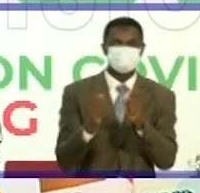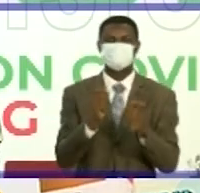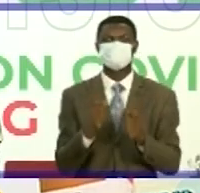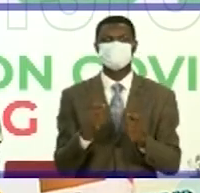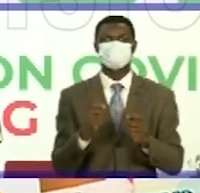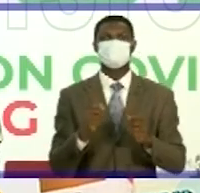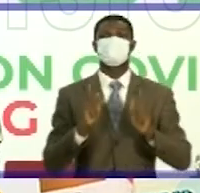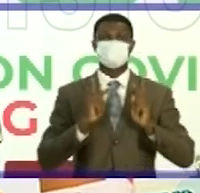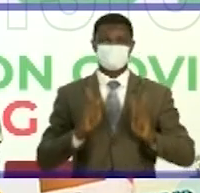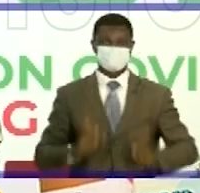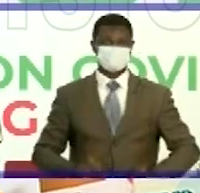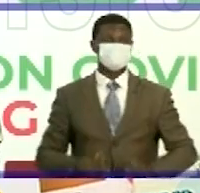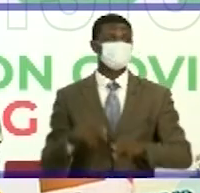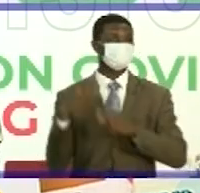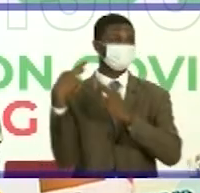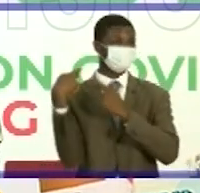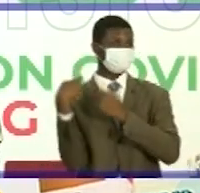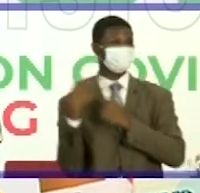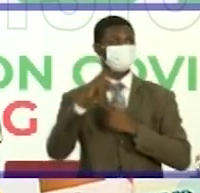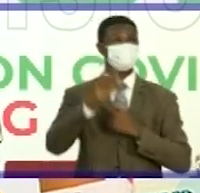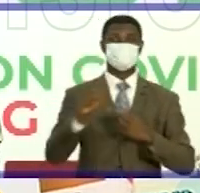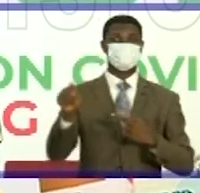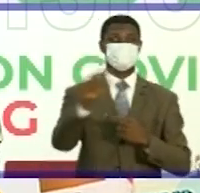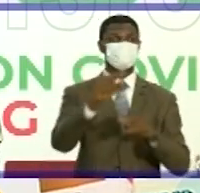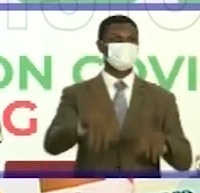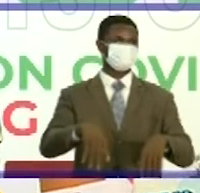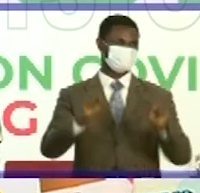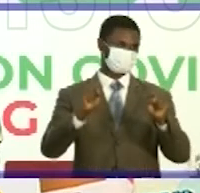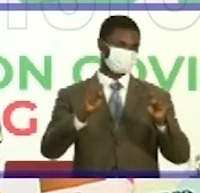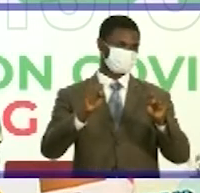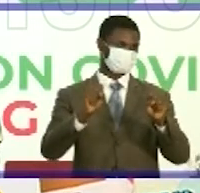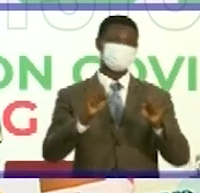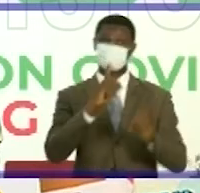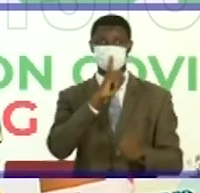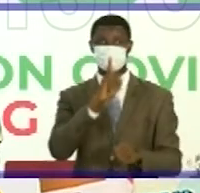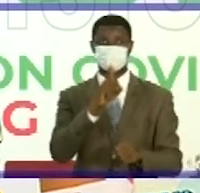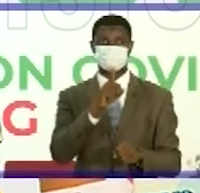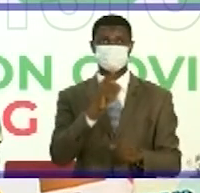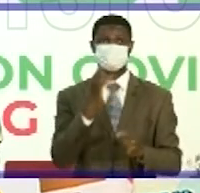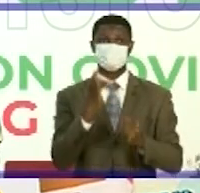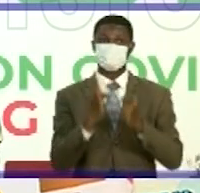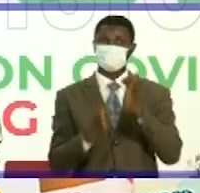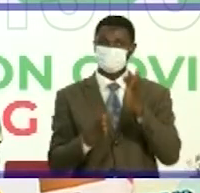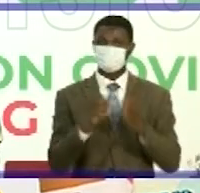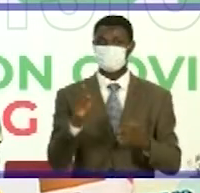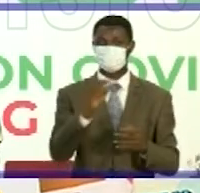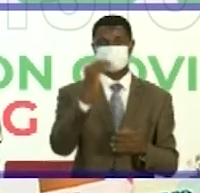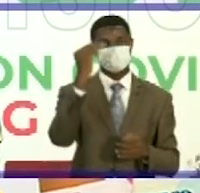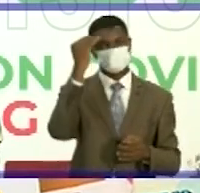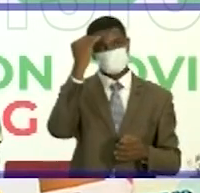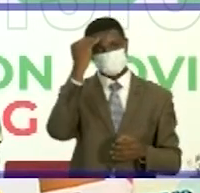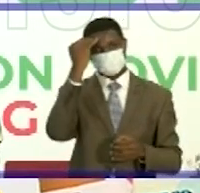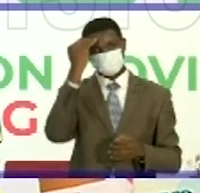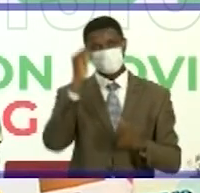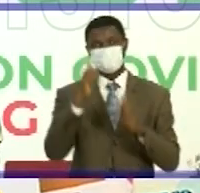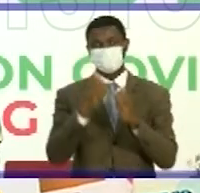personal responsibility should be uppermost in our minds. And truly, if you know the rate at which